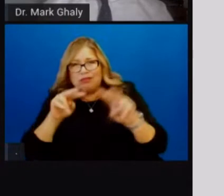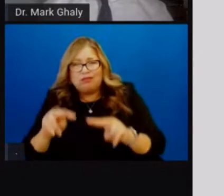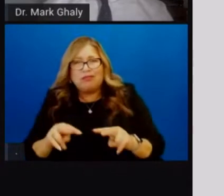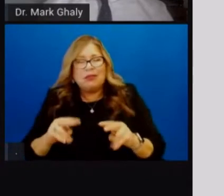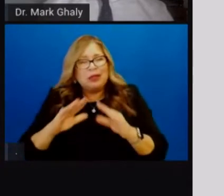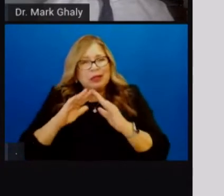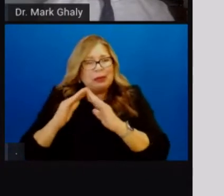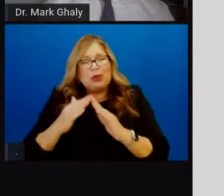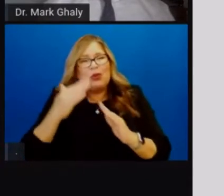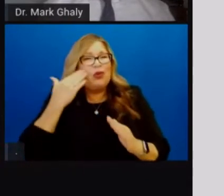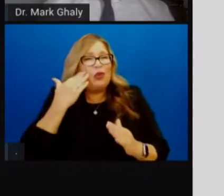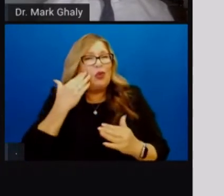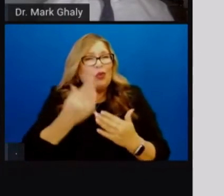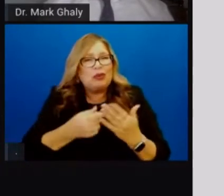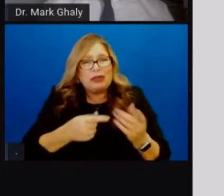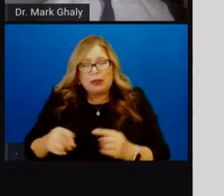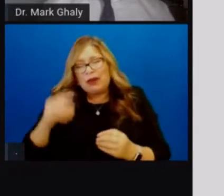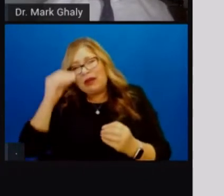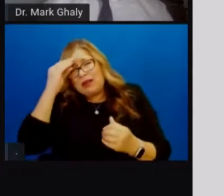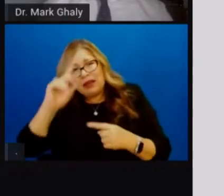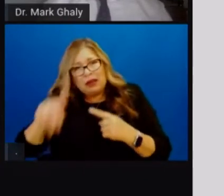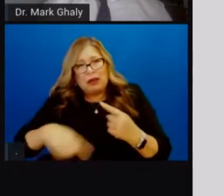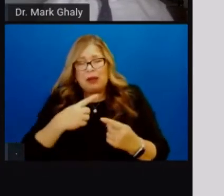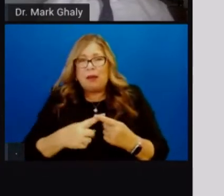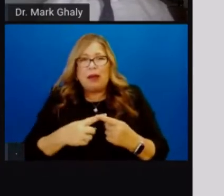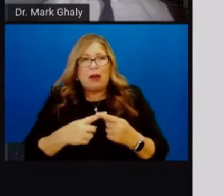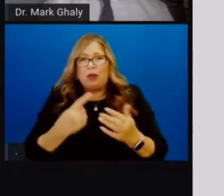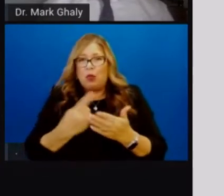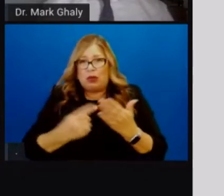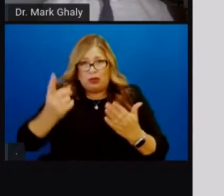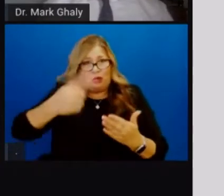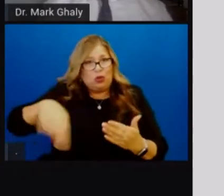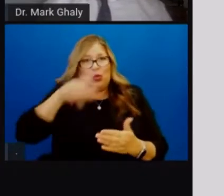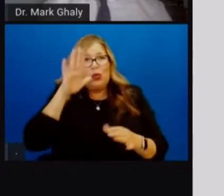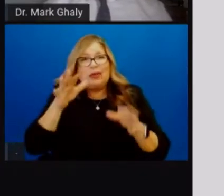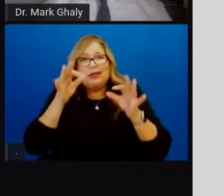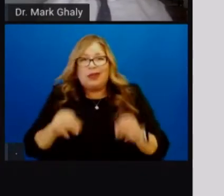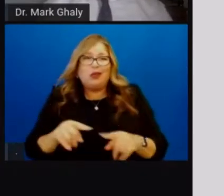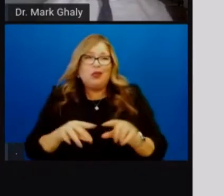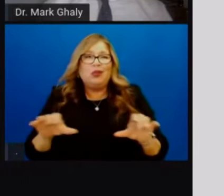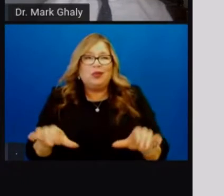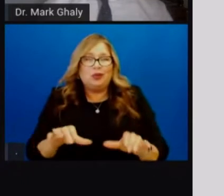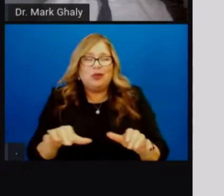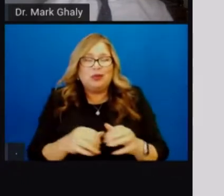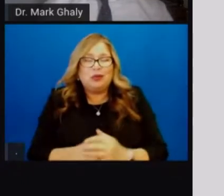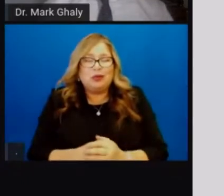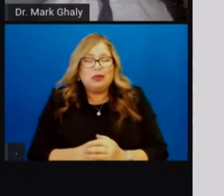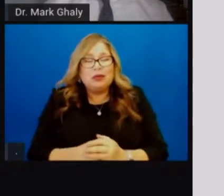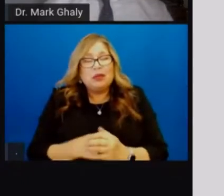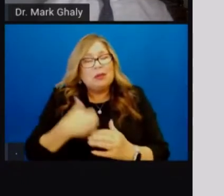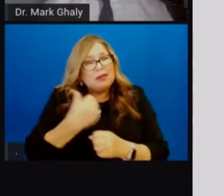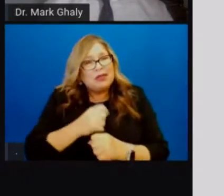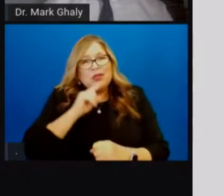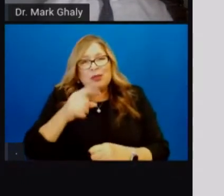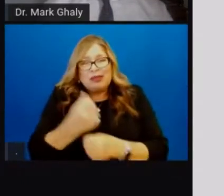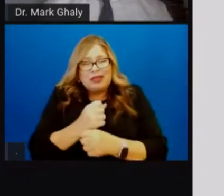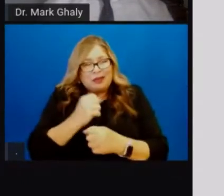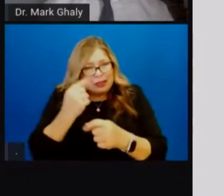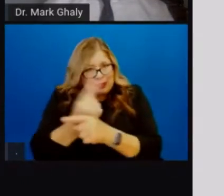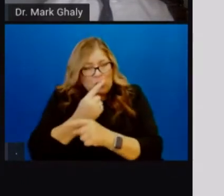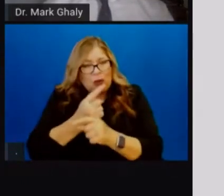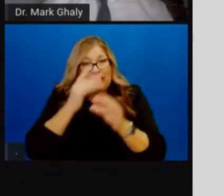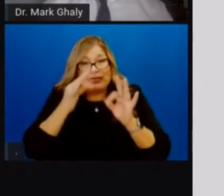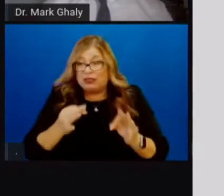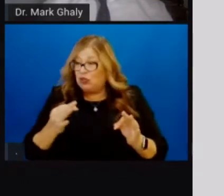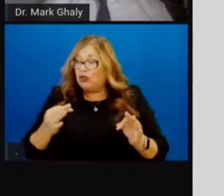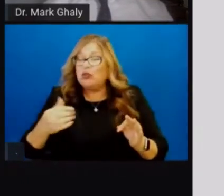weeks, considering what they will decide to do given the appropriate decision we're making at the state